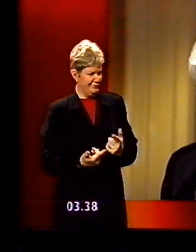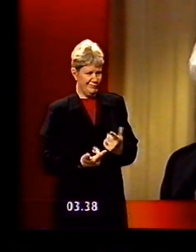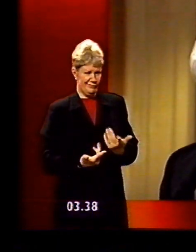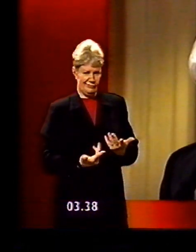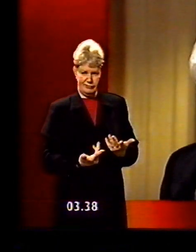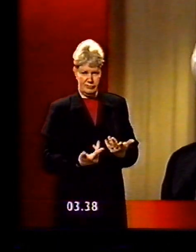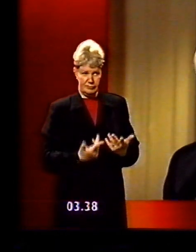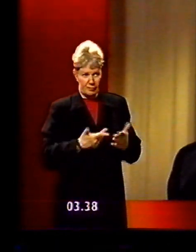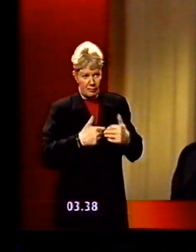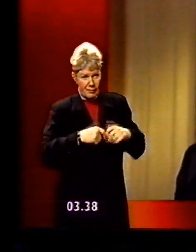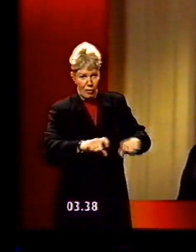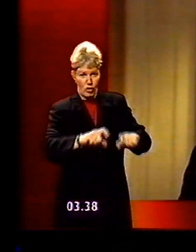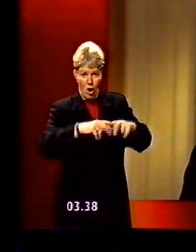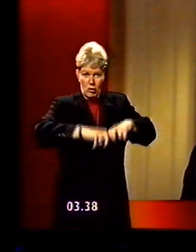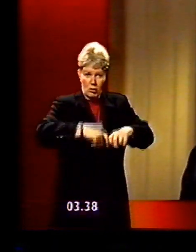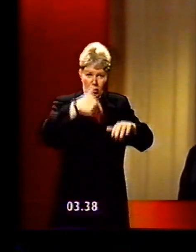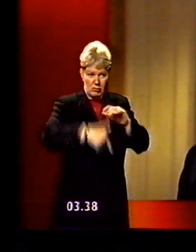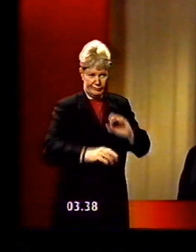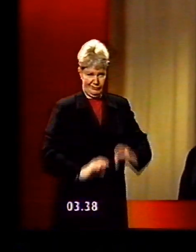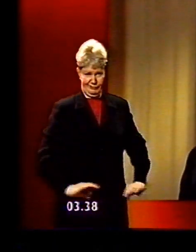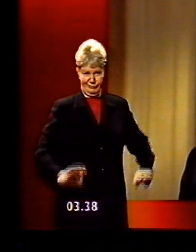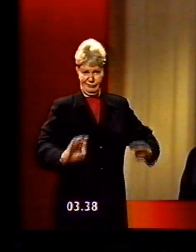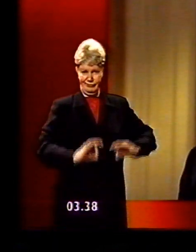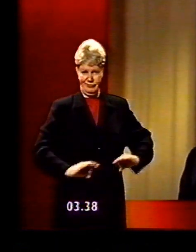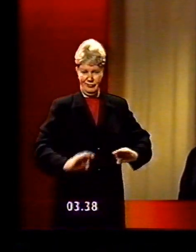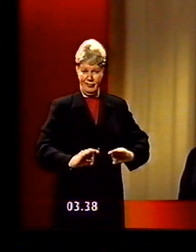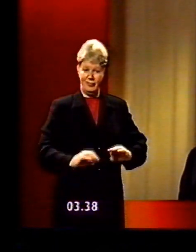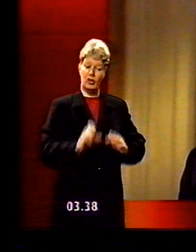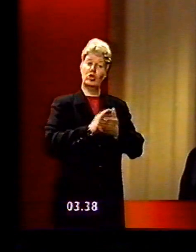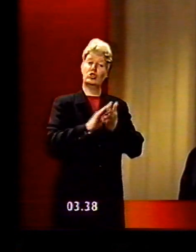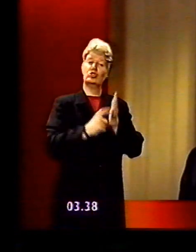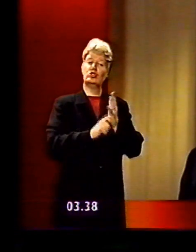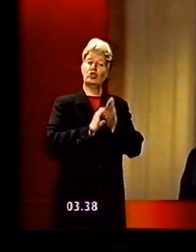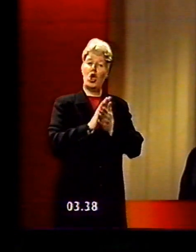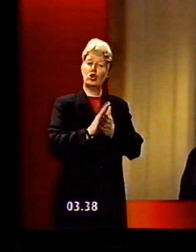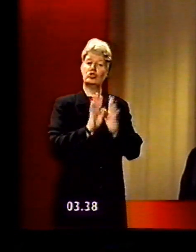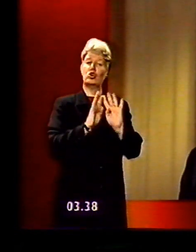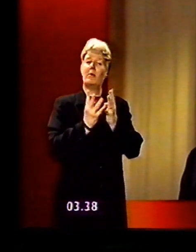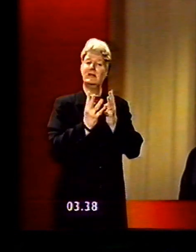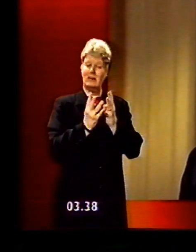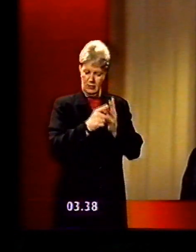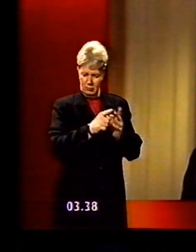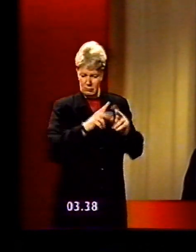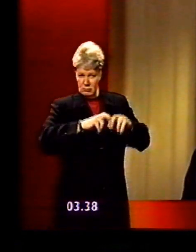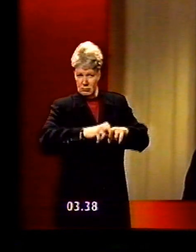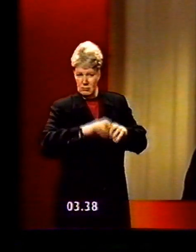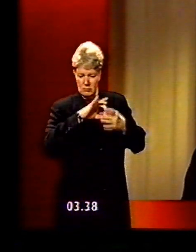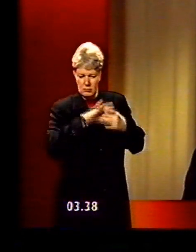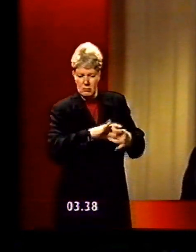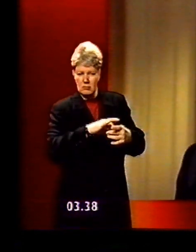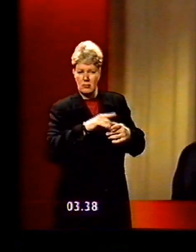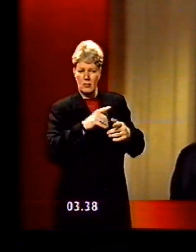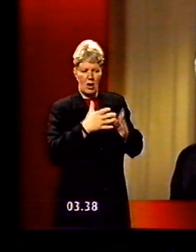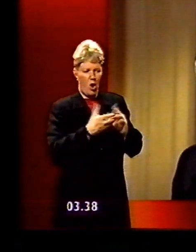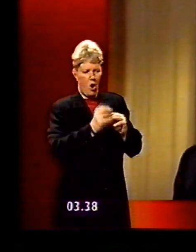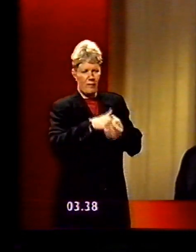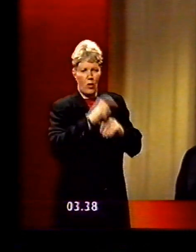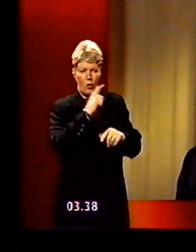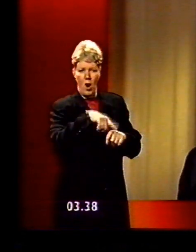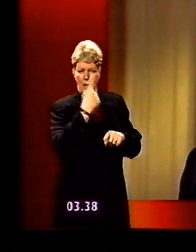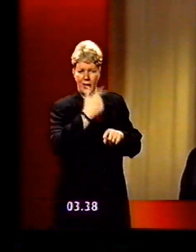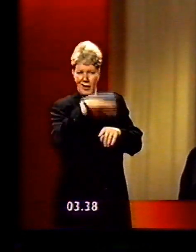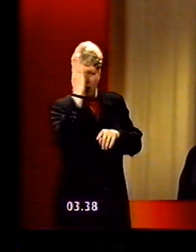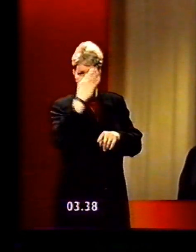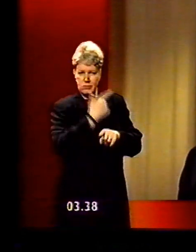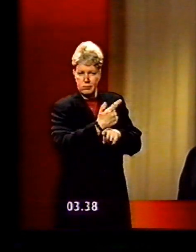to investigate. Even when the Church Committee investigated assassinations and the relationship of the U.S. government to